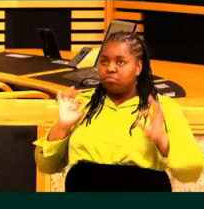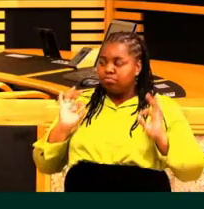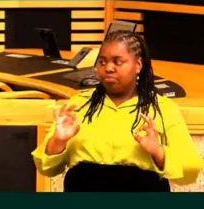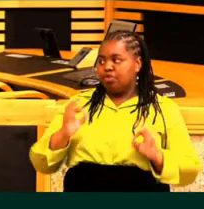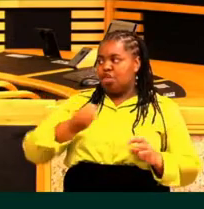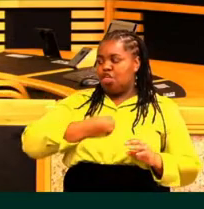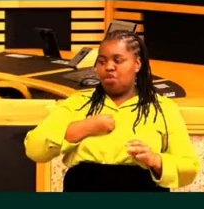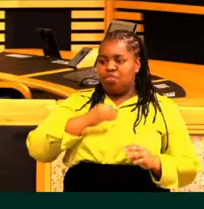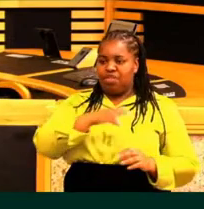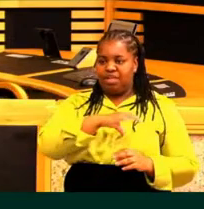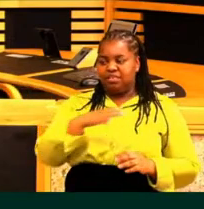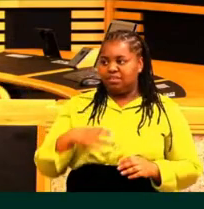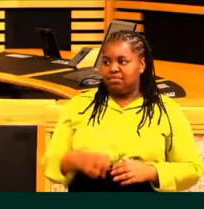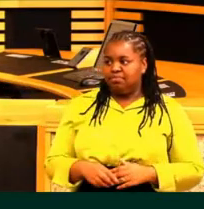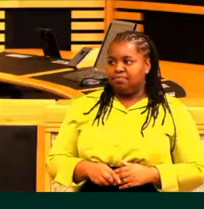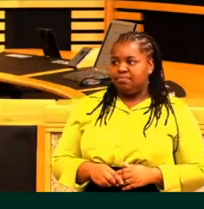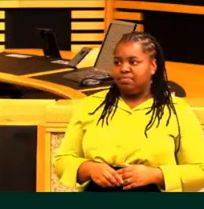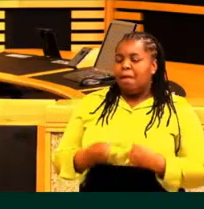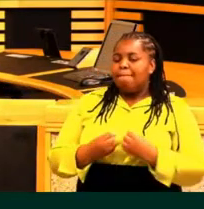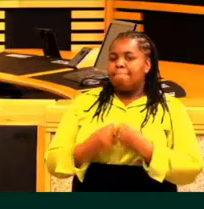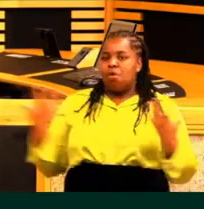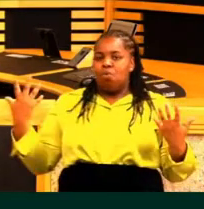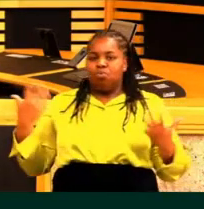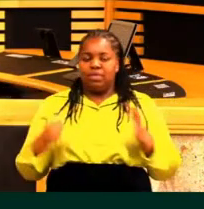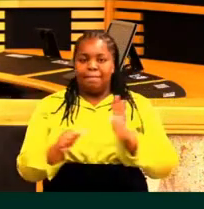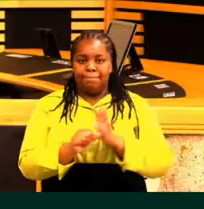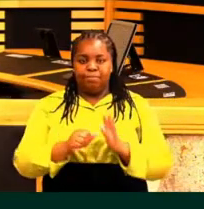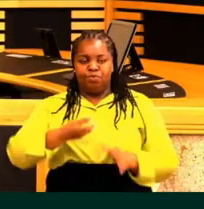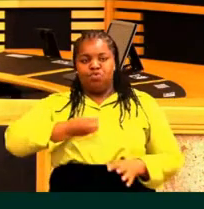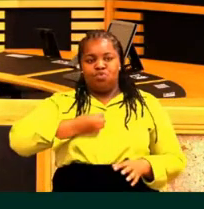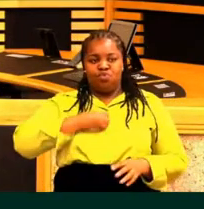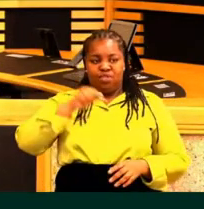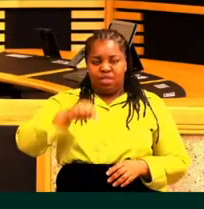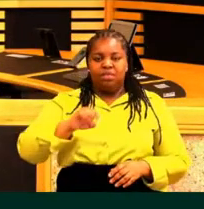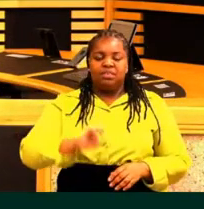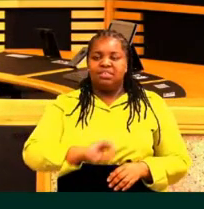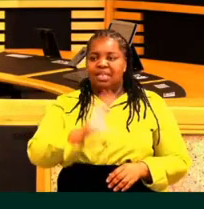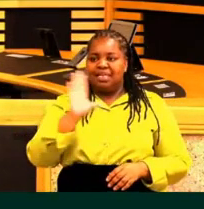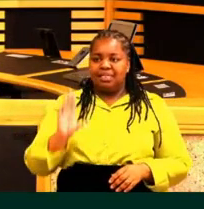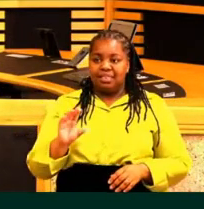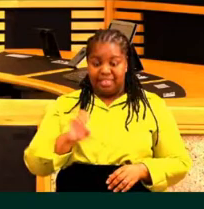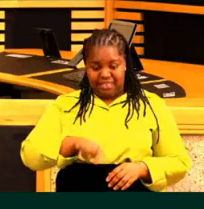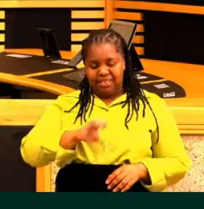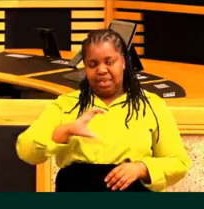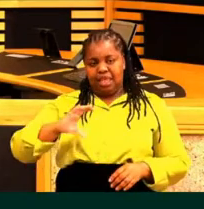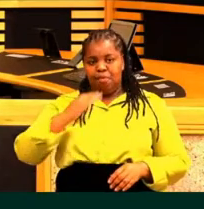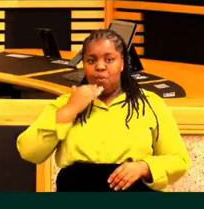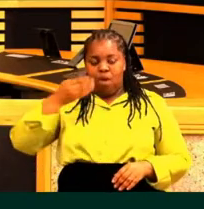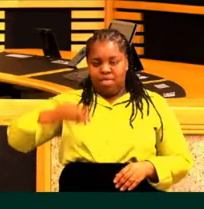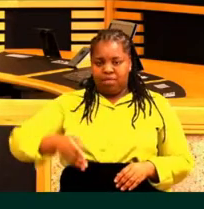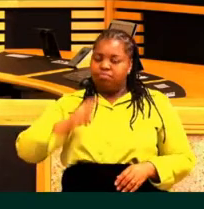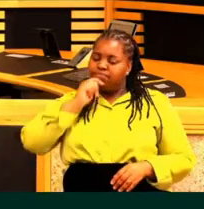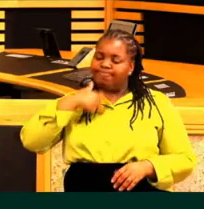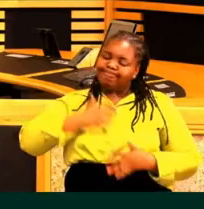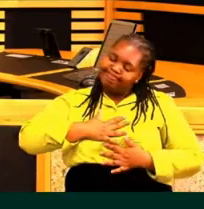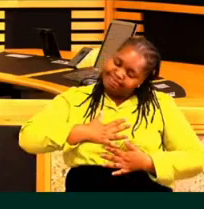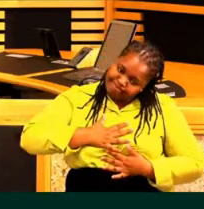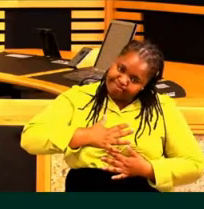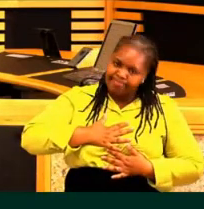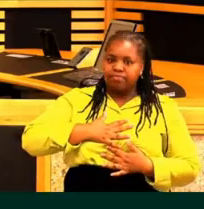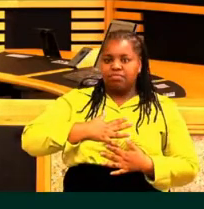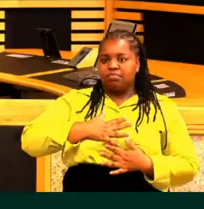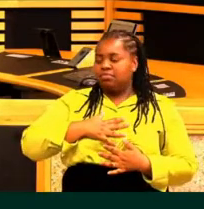they would cancel but most importantly the young people of the Eastern Cape who are here well I'm truly honored to